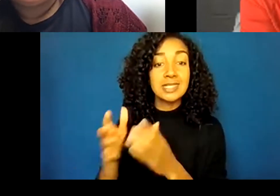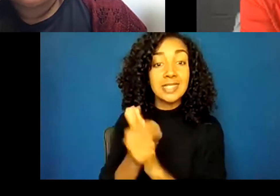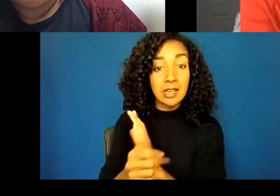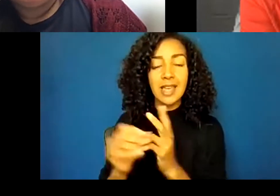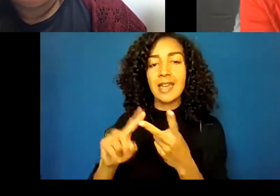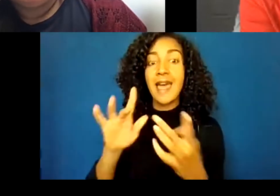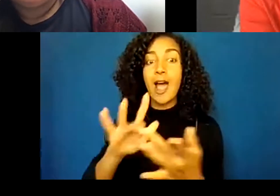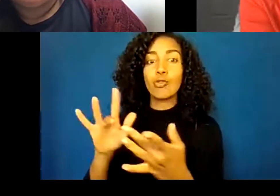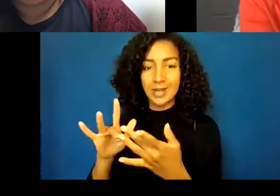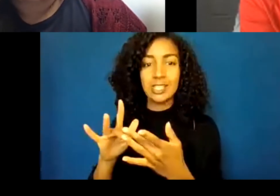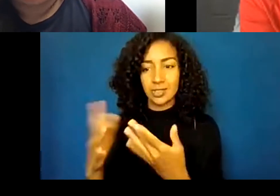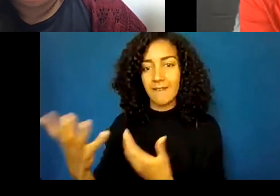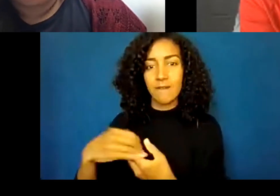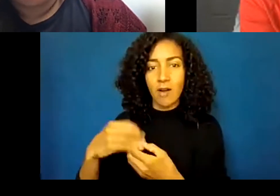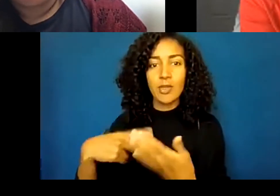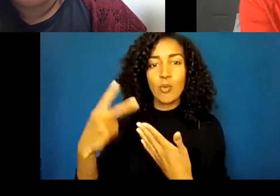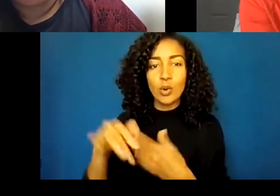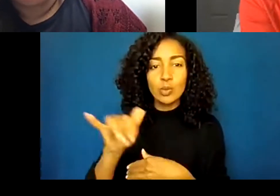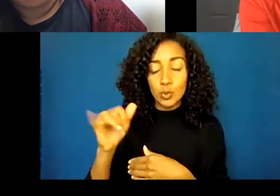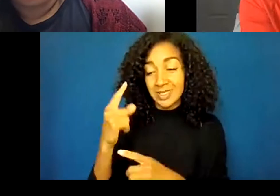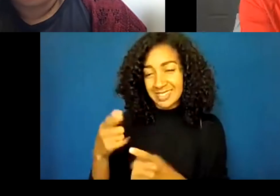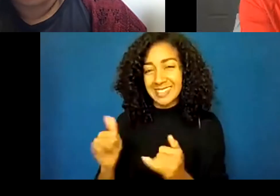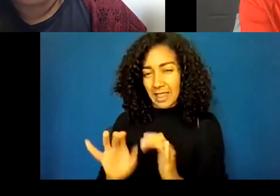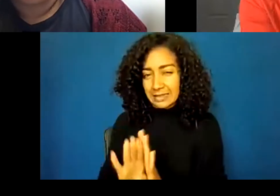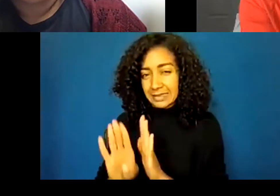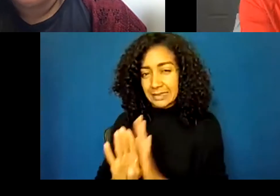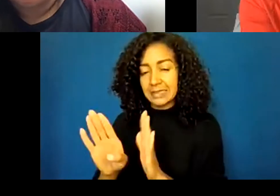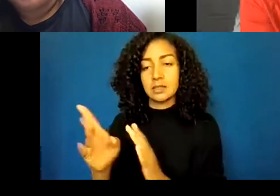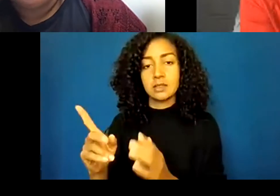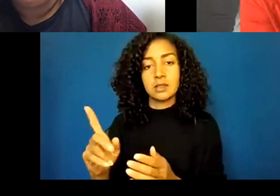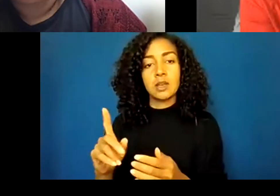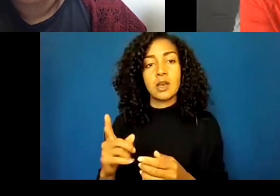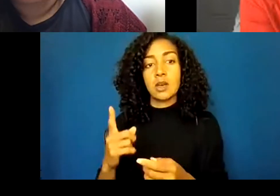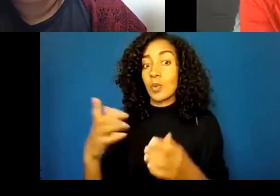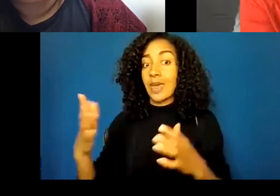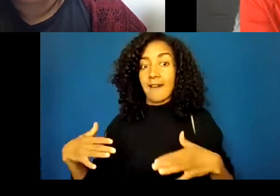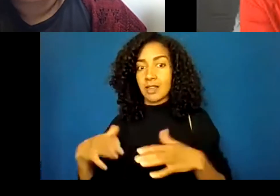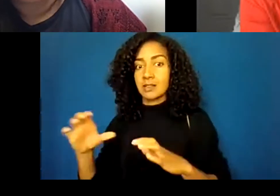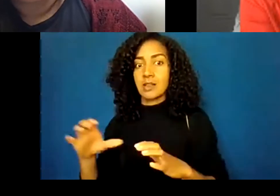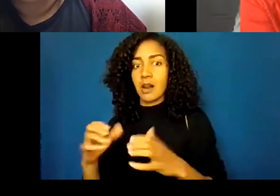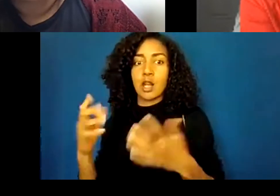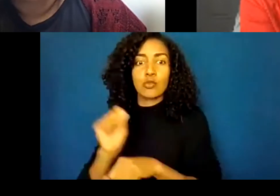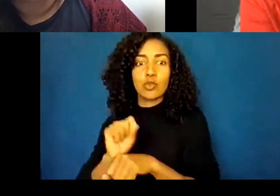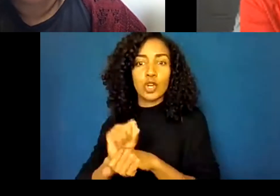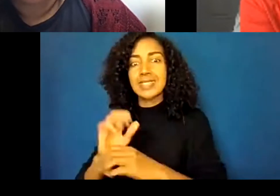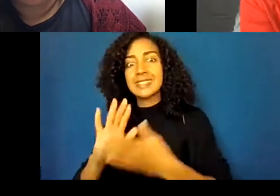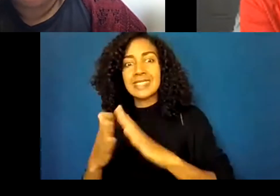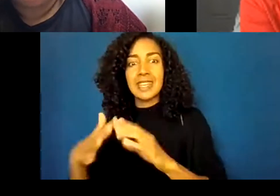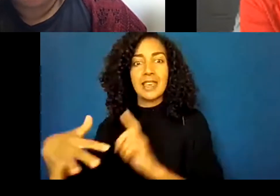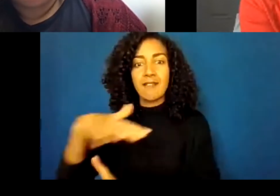So it's a developing piece of what we're doing because we haven't done a lot of urban work until recently.